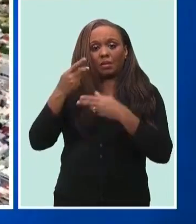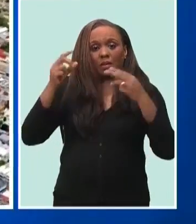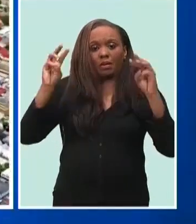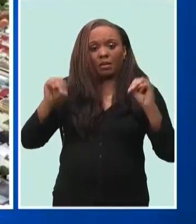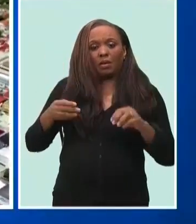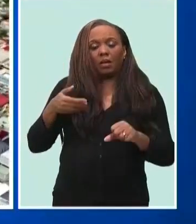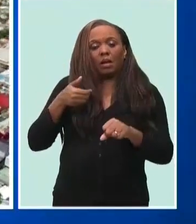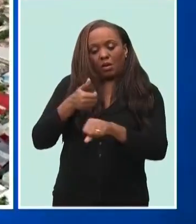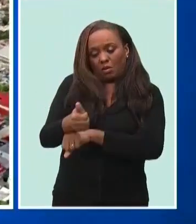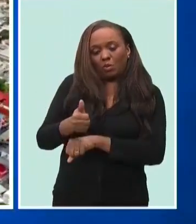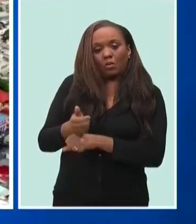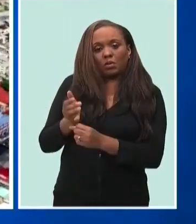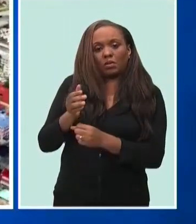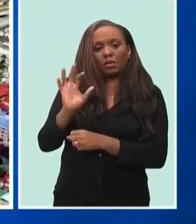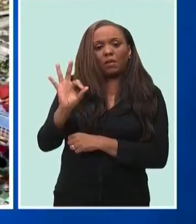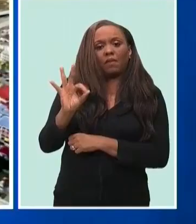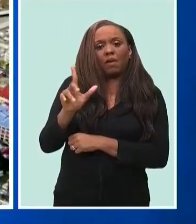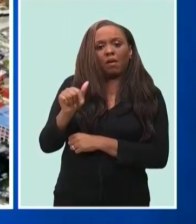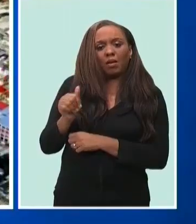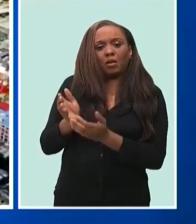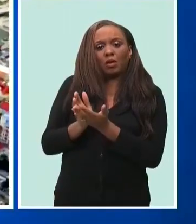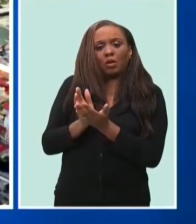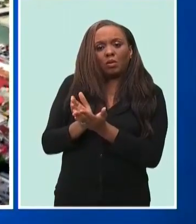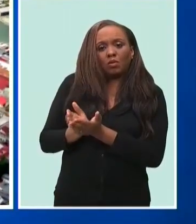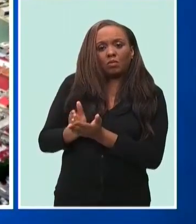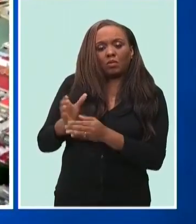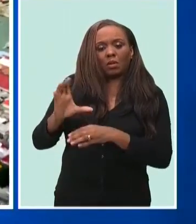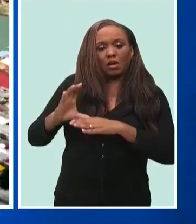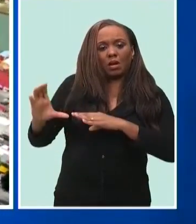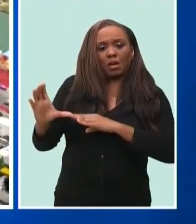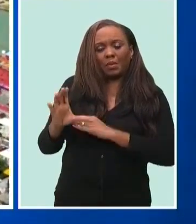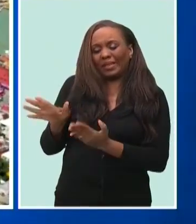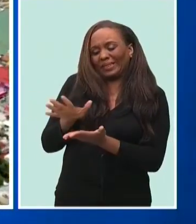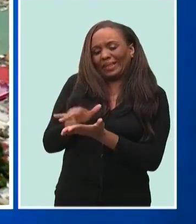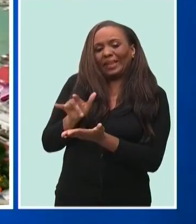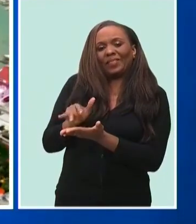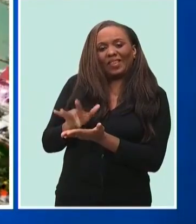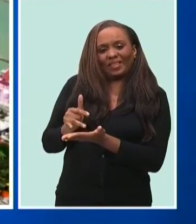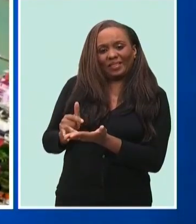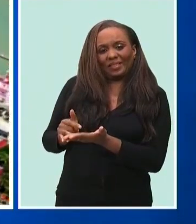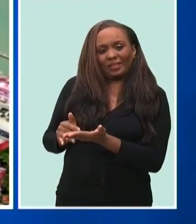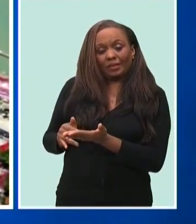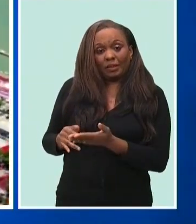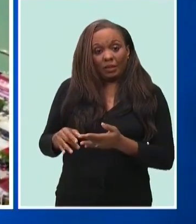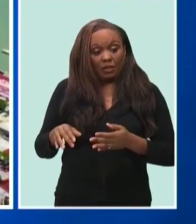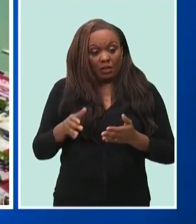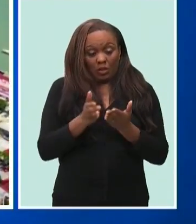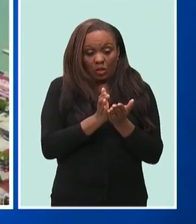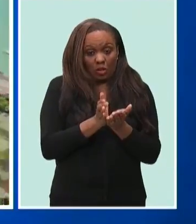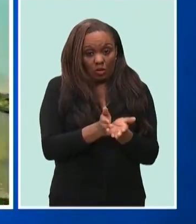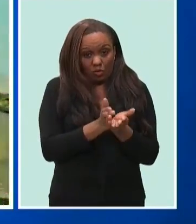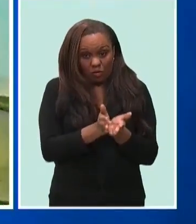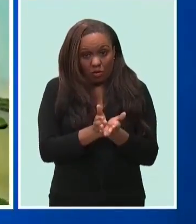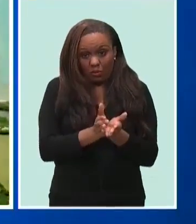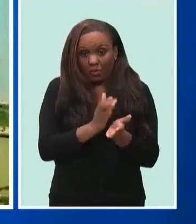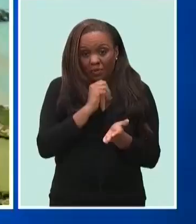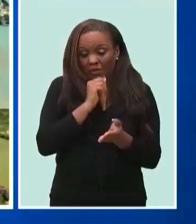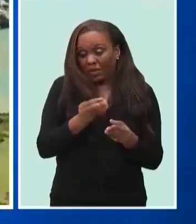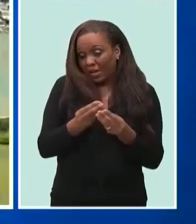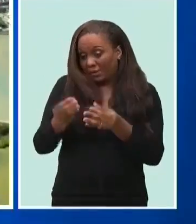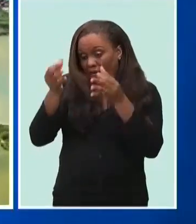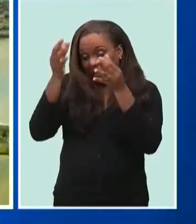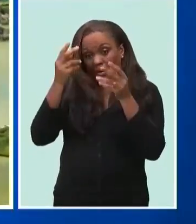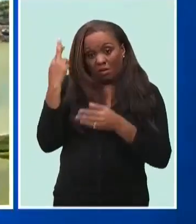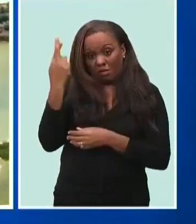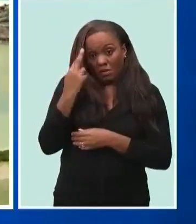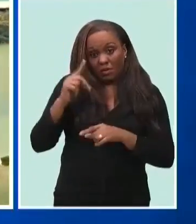Caribbean Cruise Association of exploiting the region. Now, the cruise line has not given a reason for its decision, but the president of